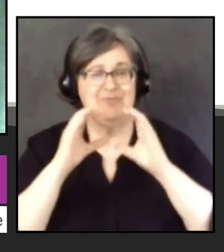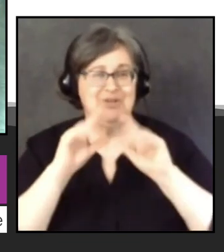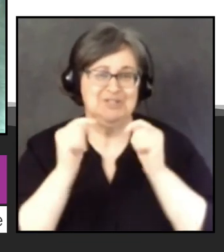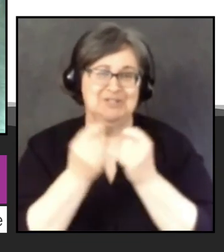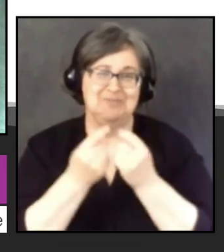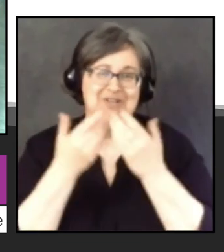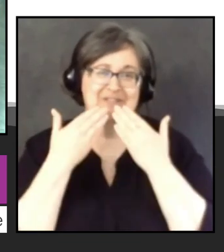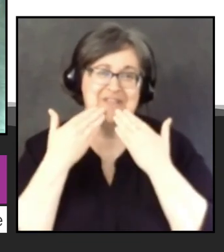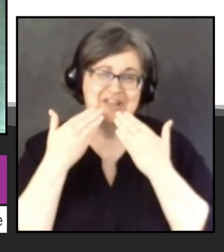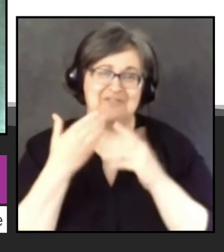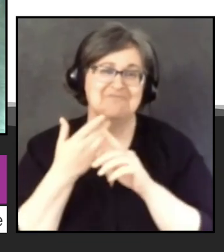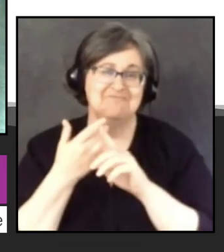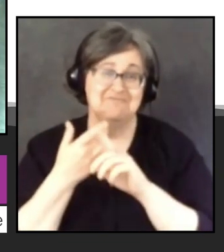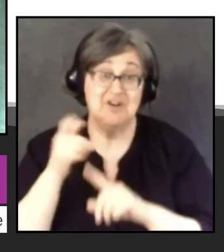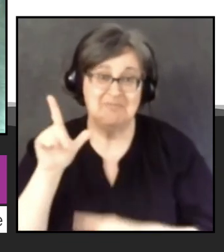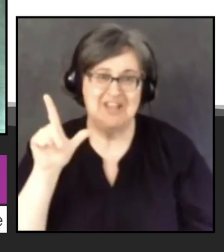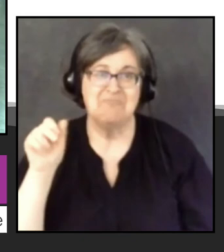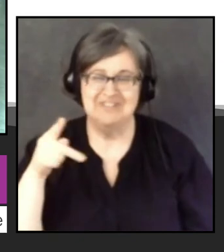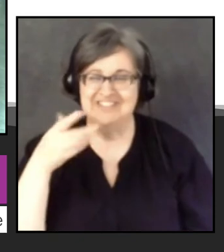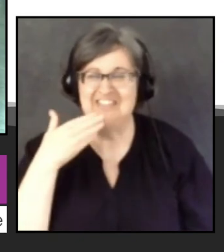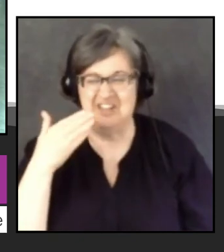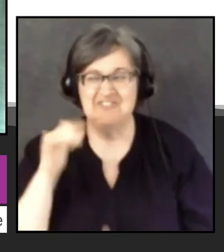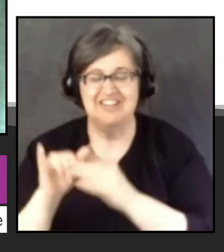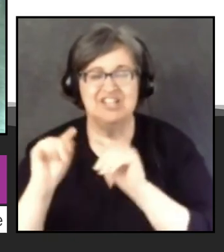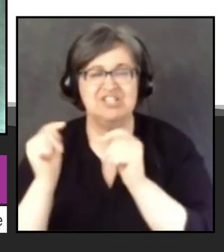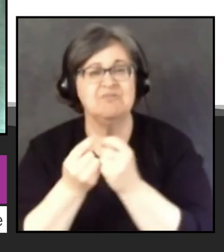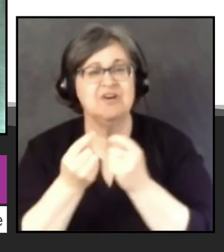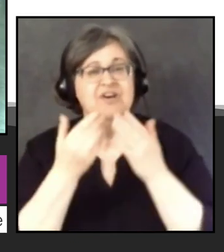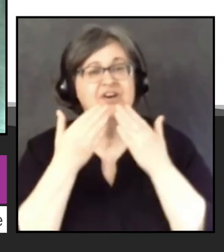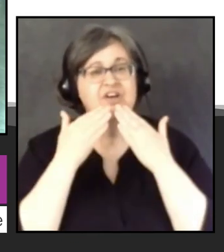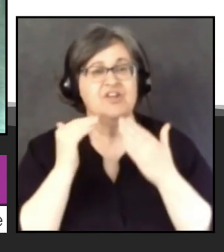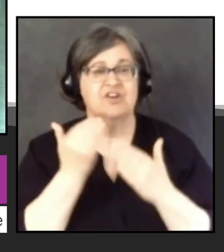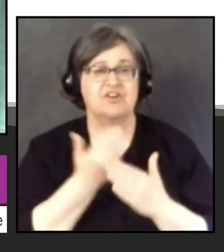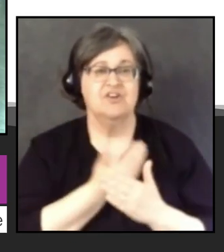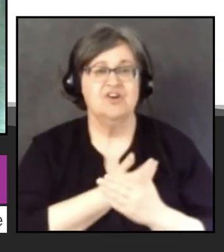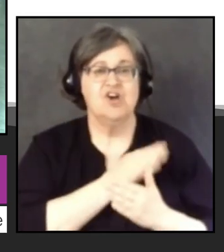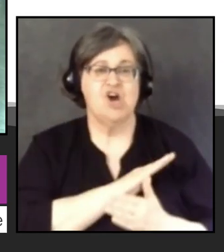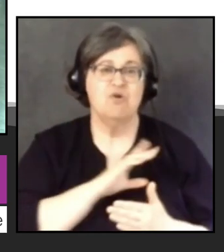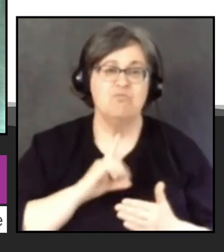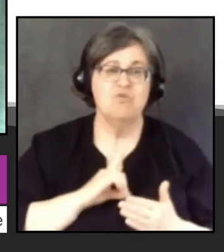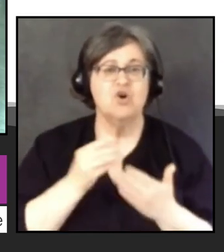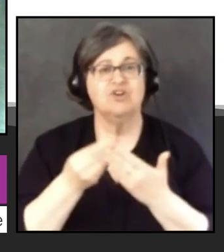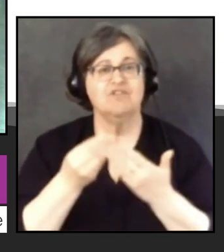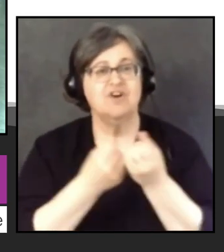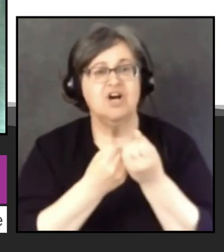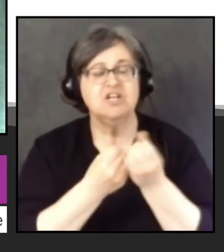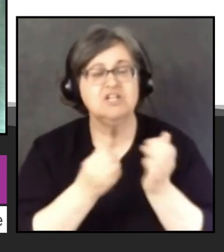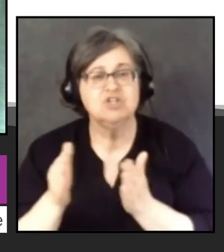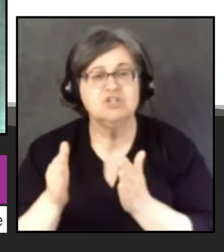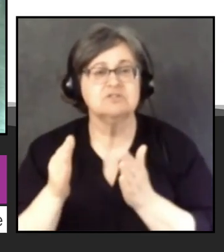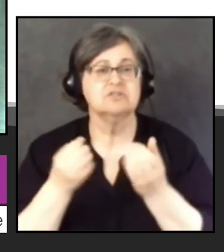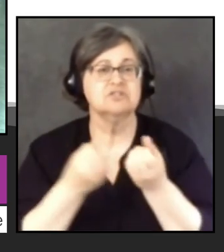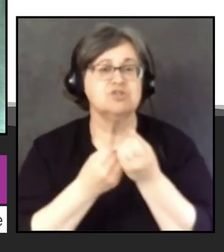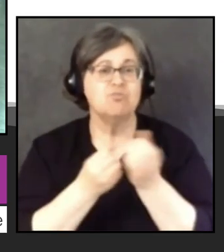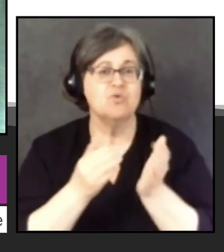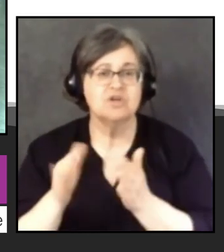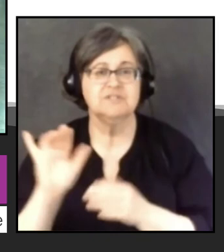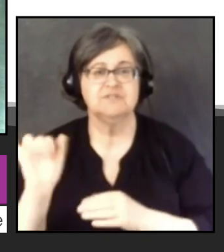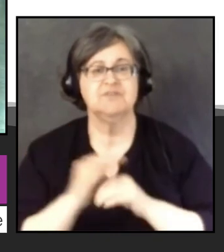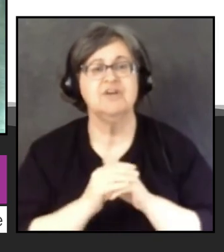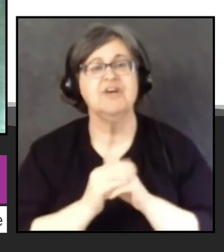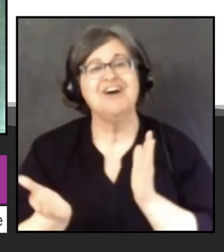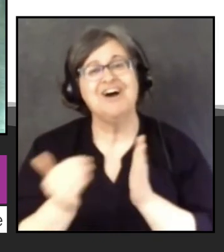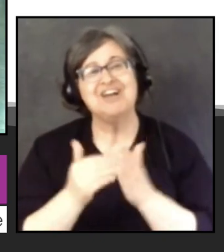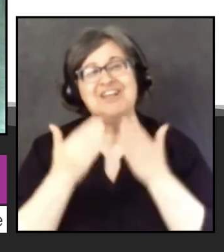team at the LP. We want to also thank our board, our funders, and supporters as well. And